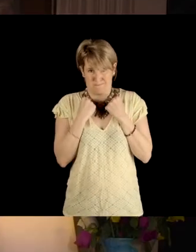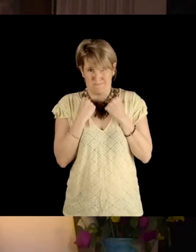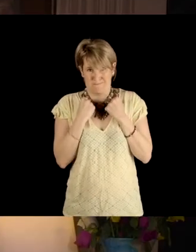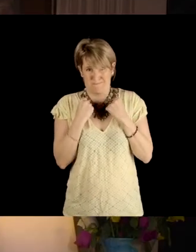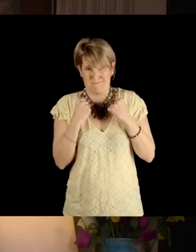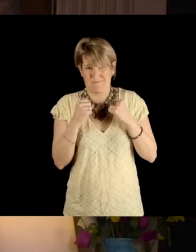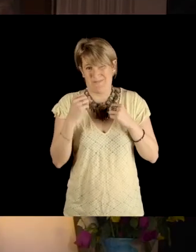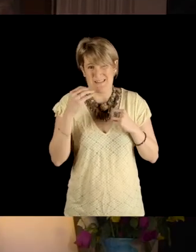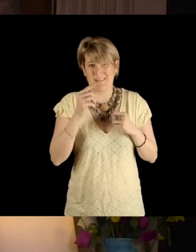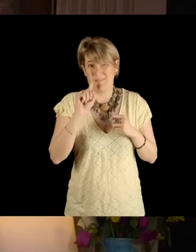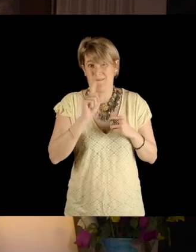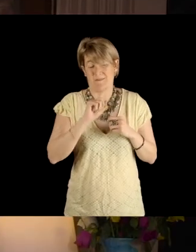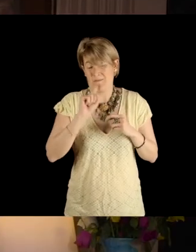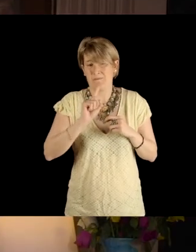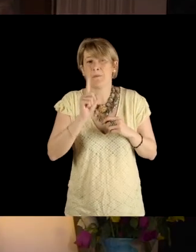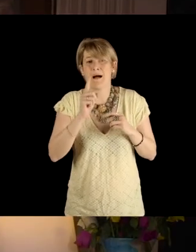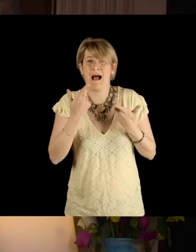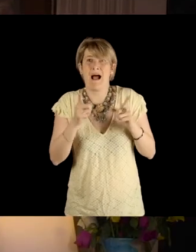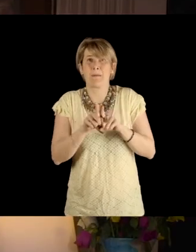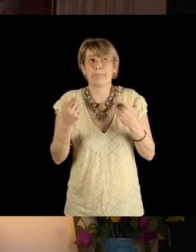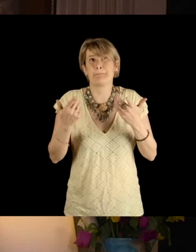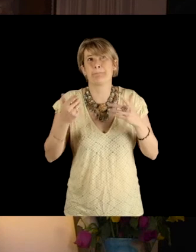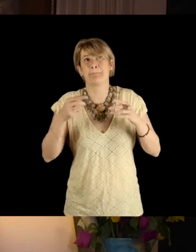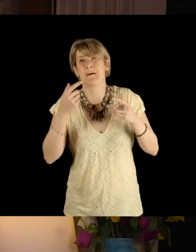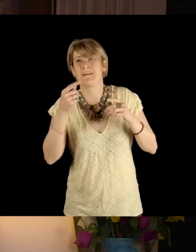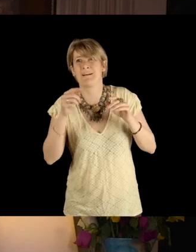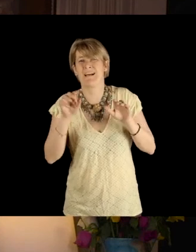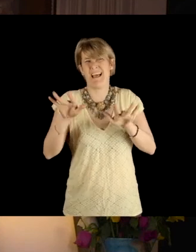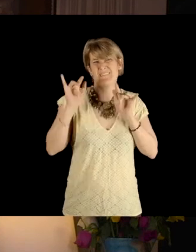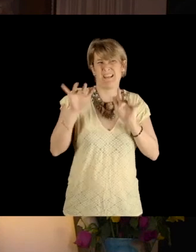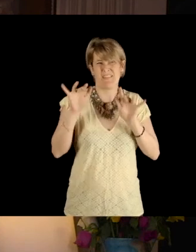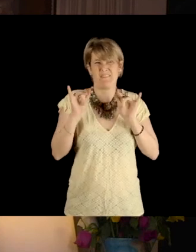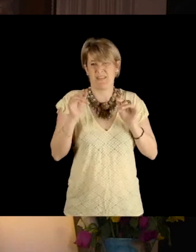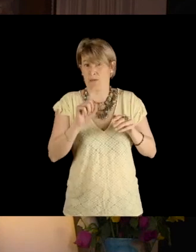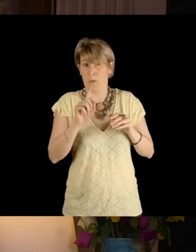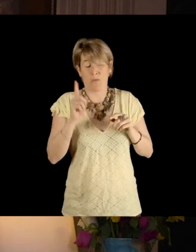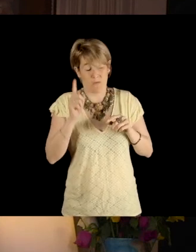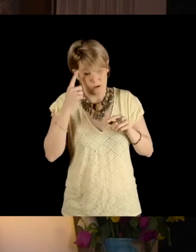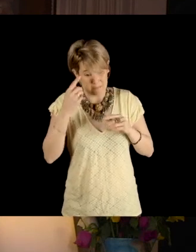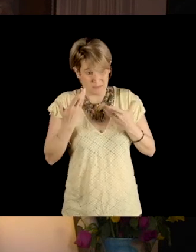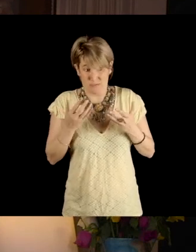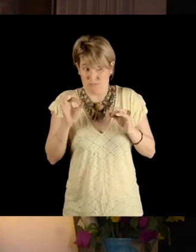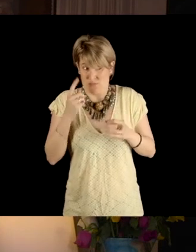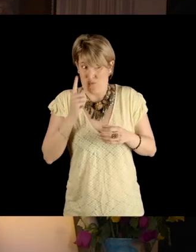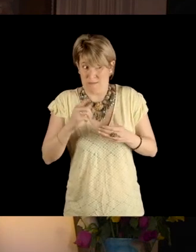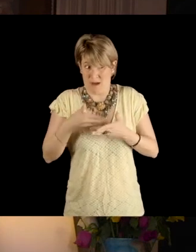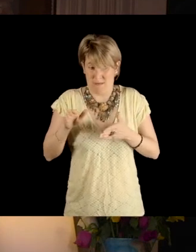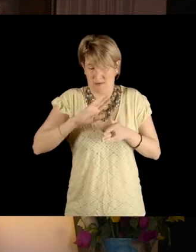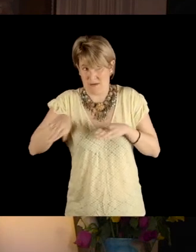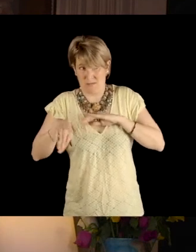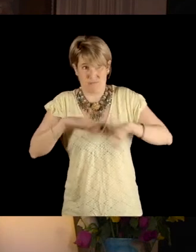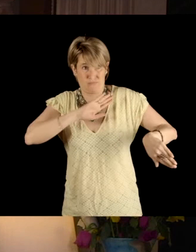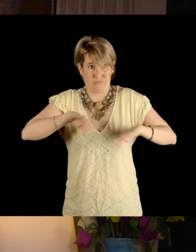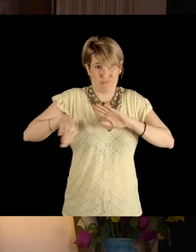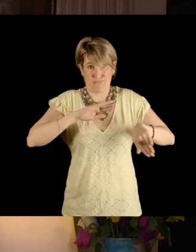think about what we are trying to clean or get rid of. It is like vacuuming. When we vacuum a